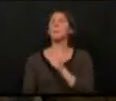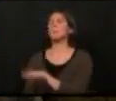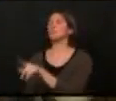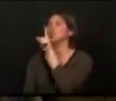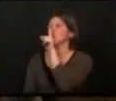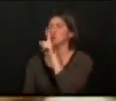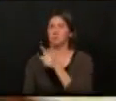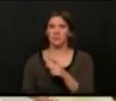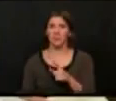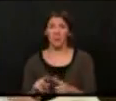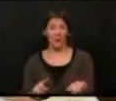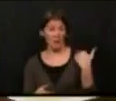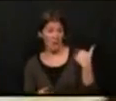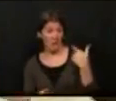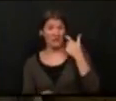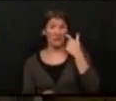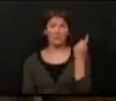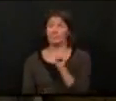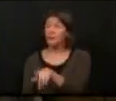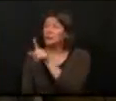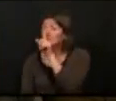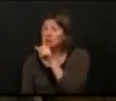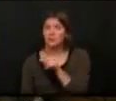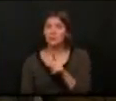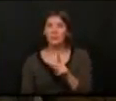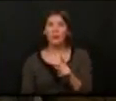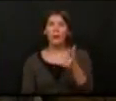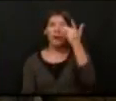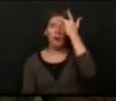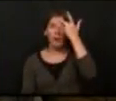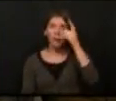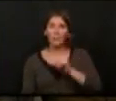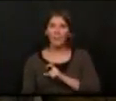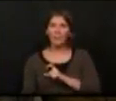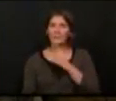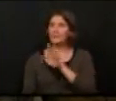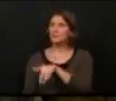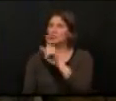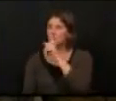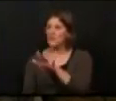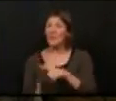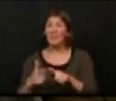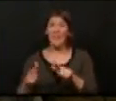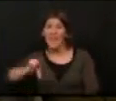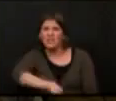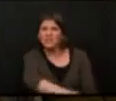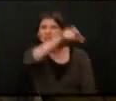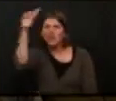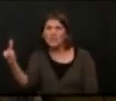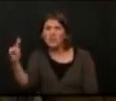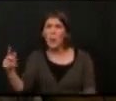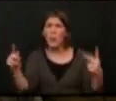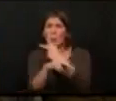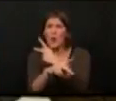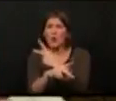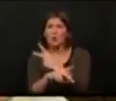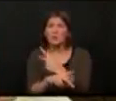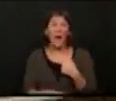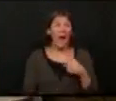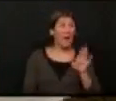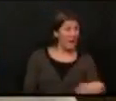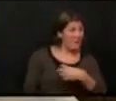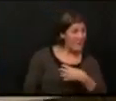before last, the talking to resulted in, once the law enforcement officer left, they turned it up even louder than when I